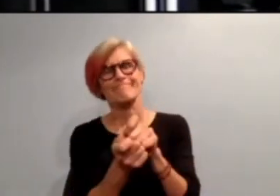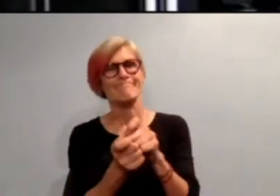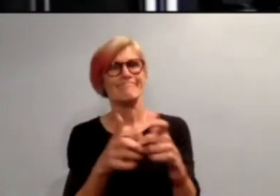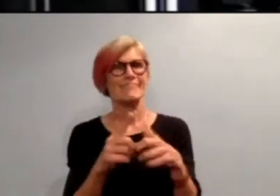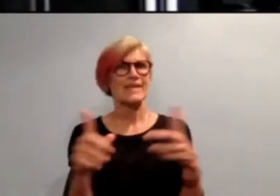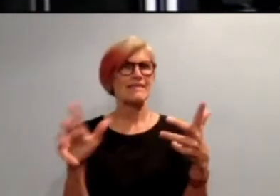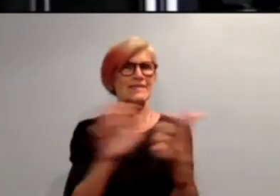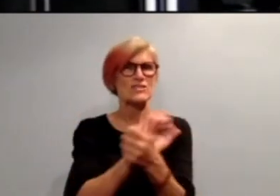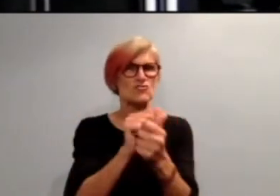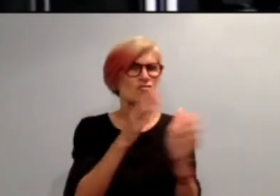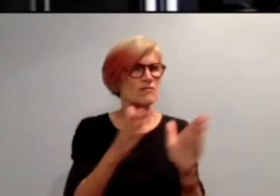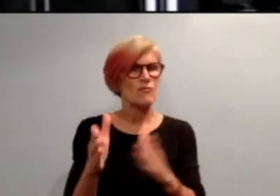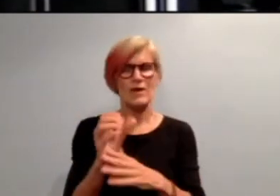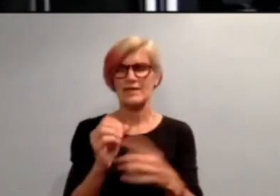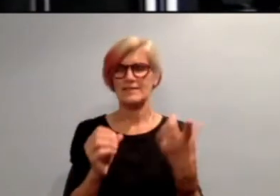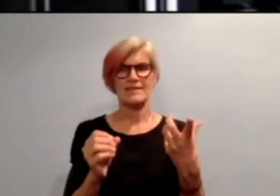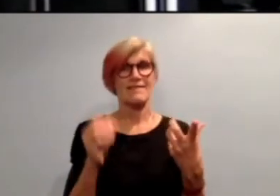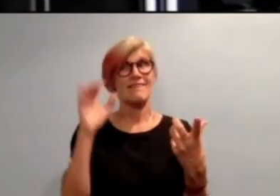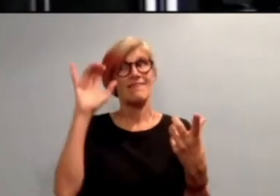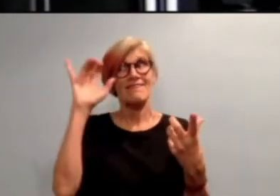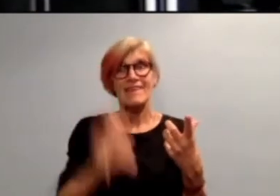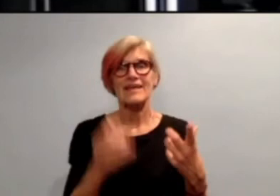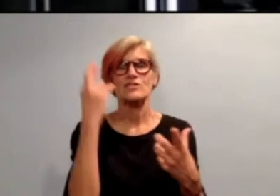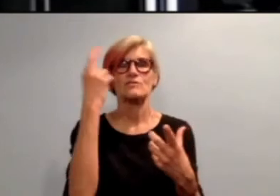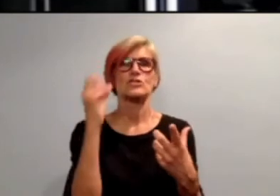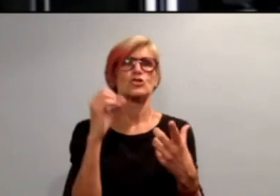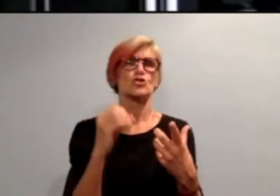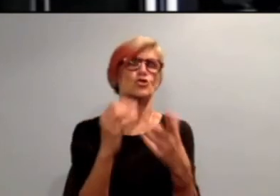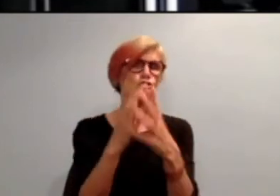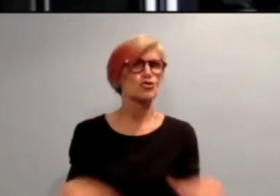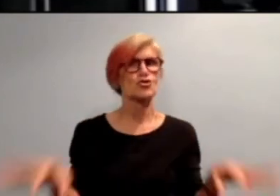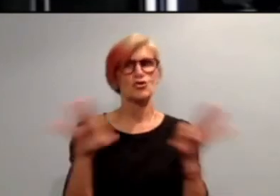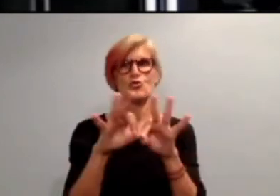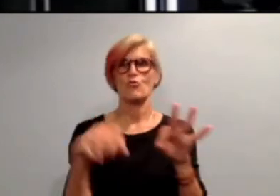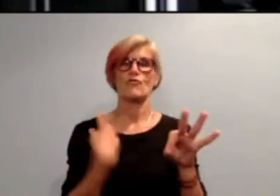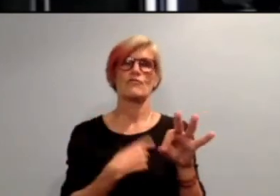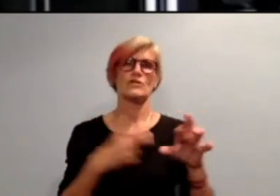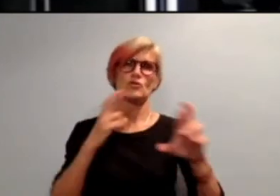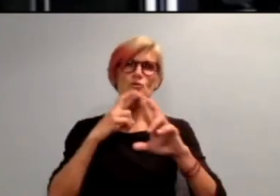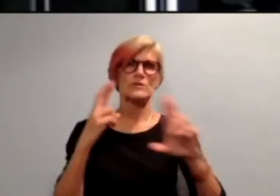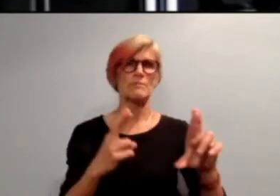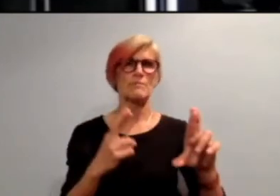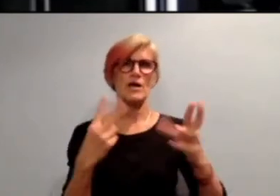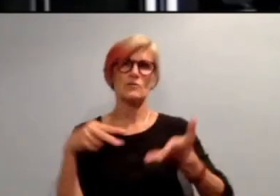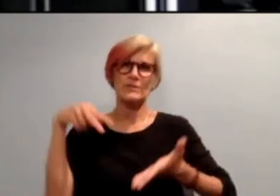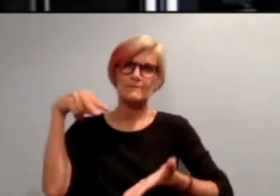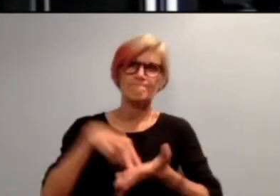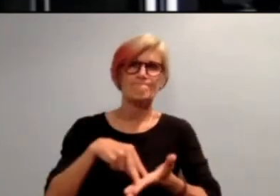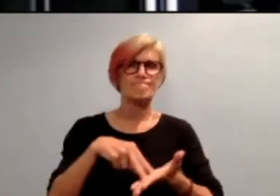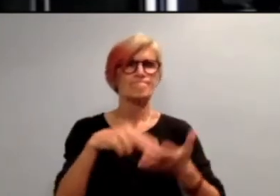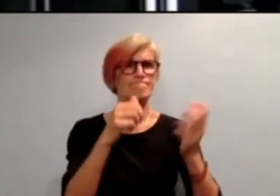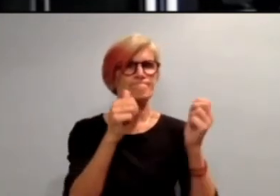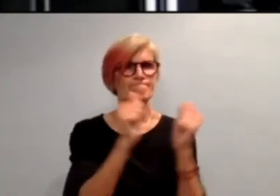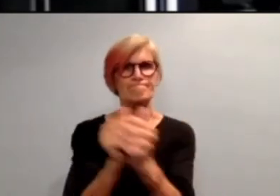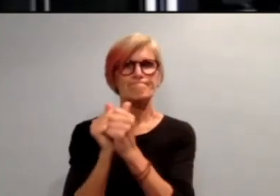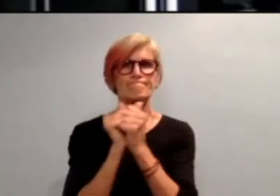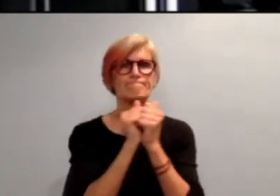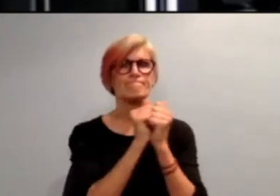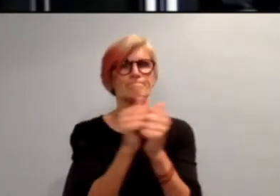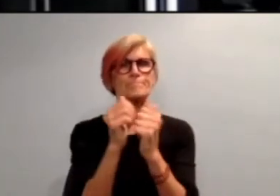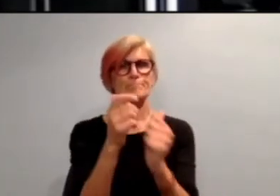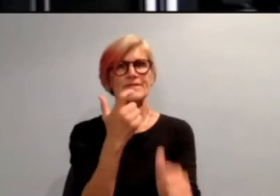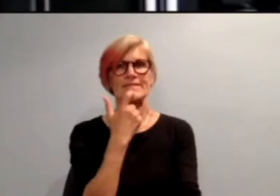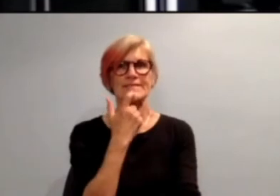destructive methods, which is why it's so vital for us to respond by standing in solidarity and by saying,